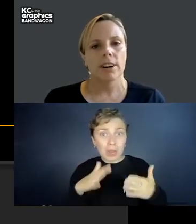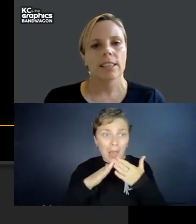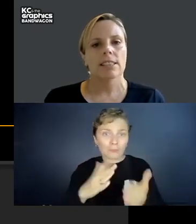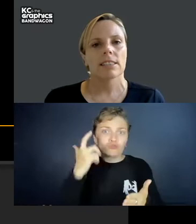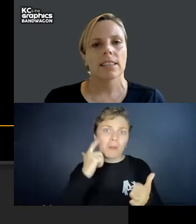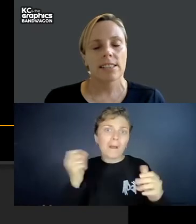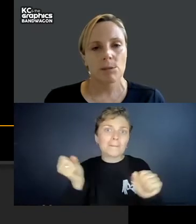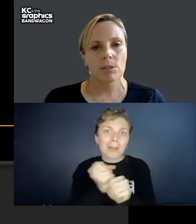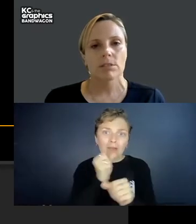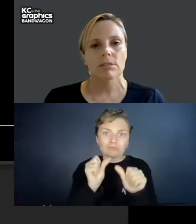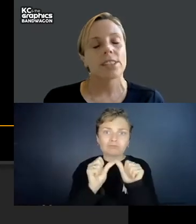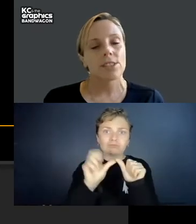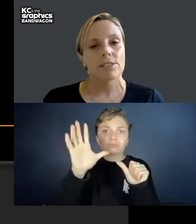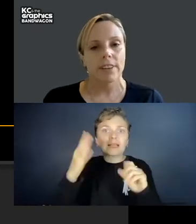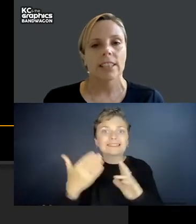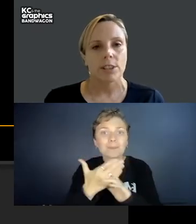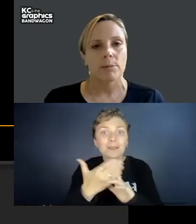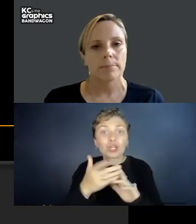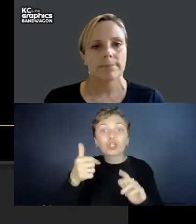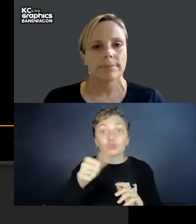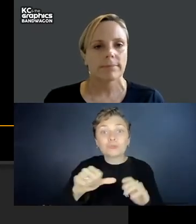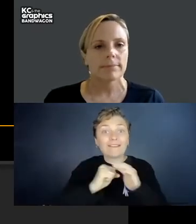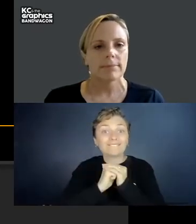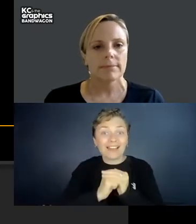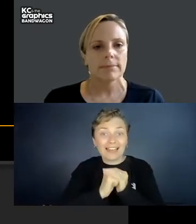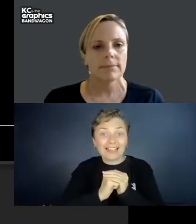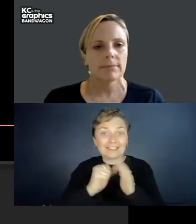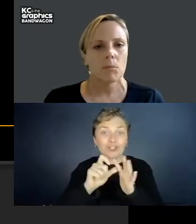a great, accessible and user-friendly document.